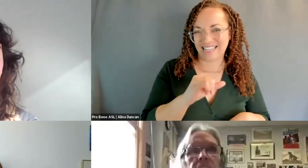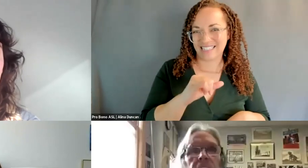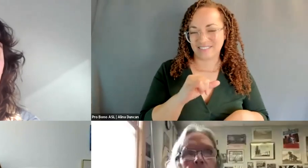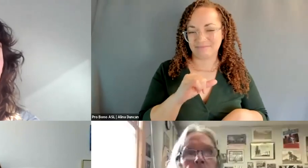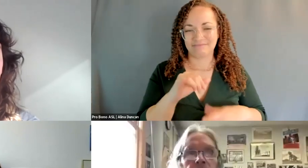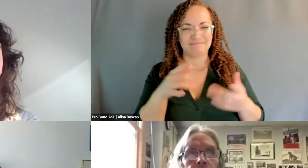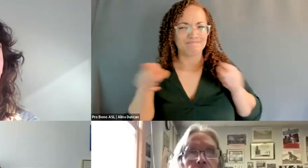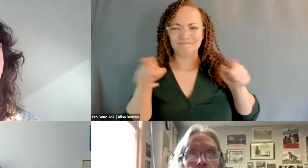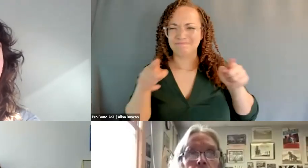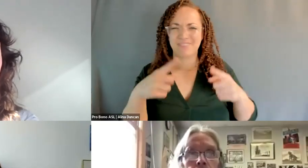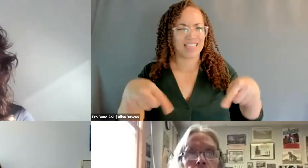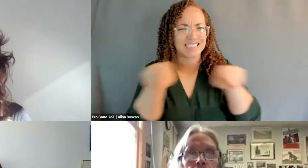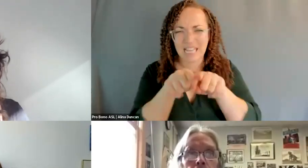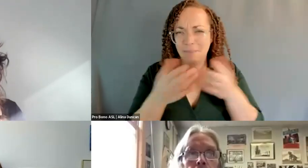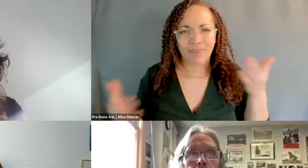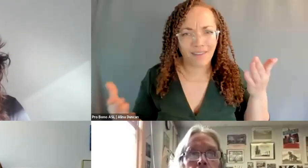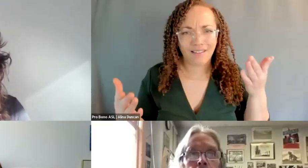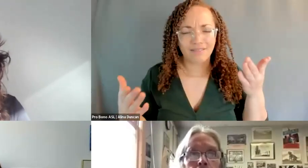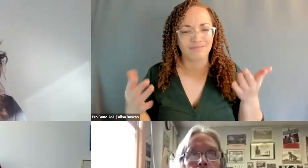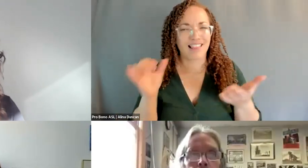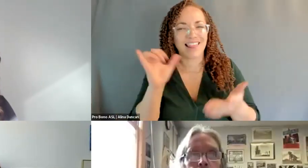we're missing the boat on this shit.